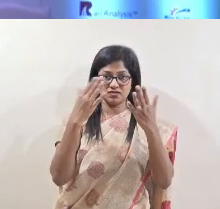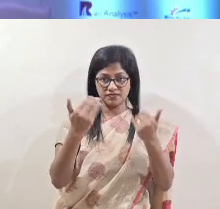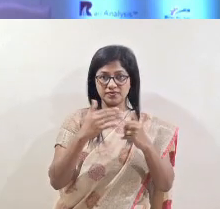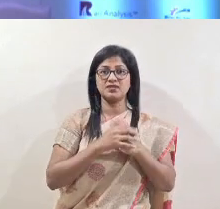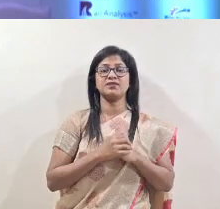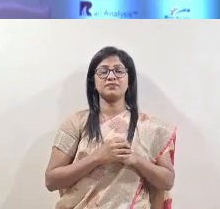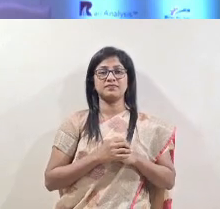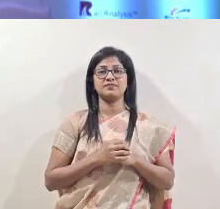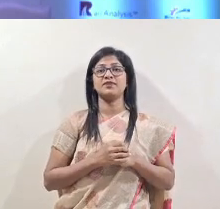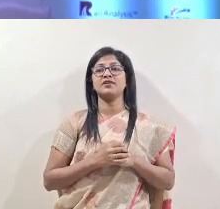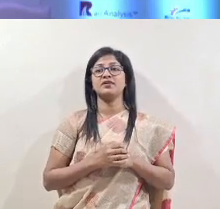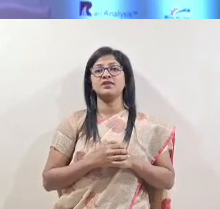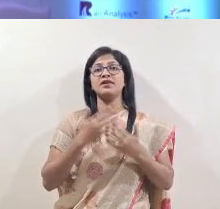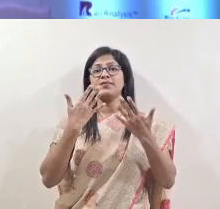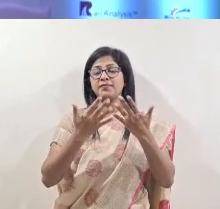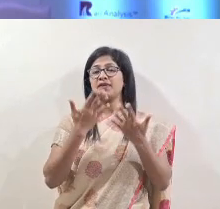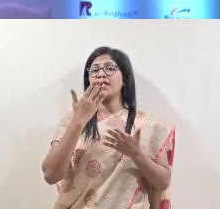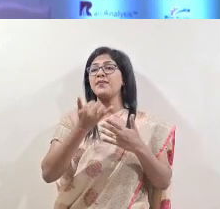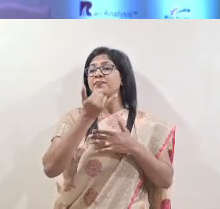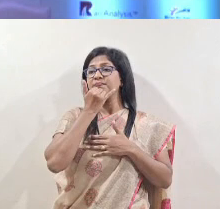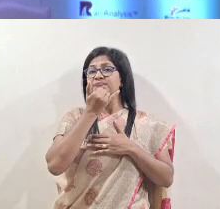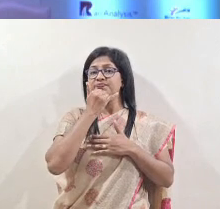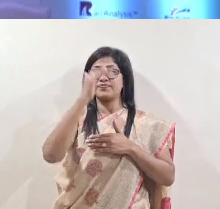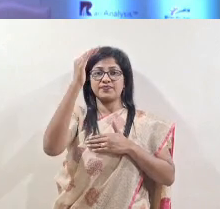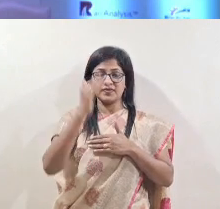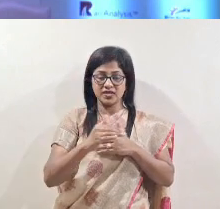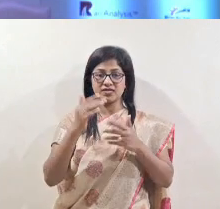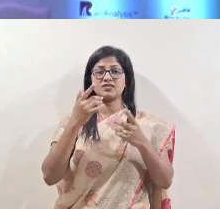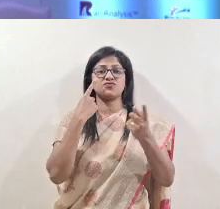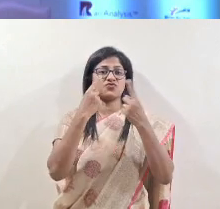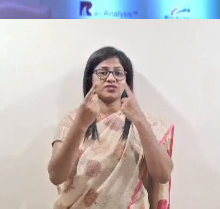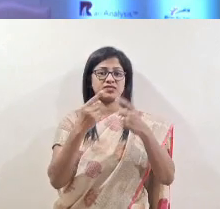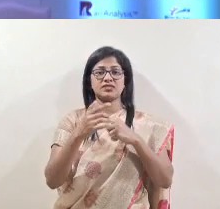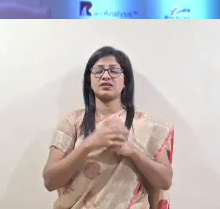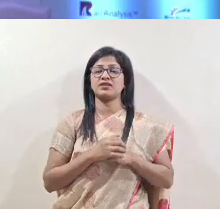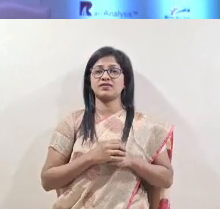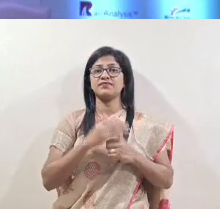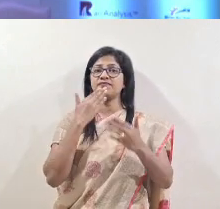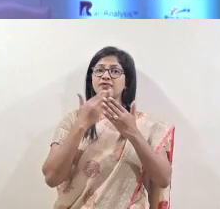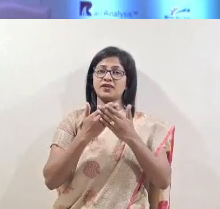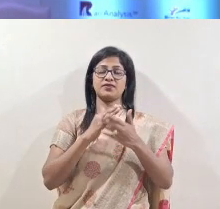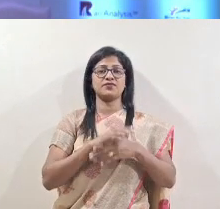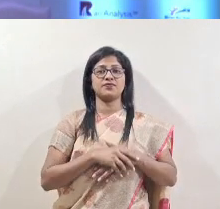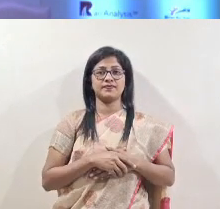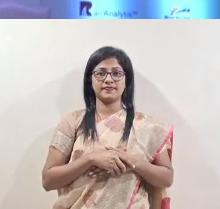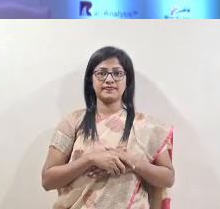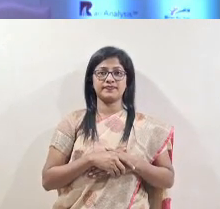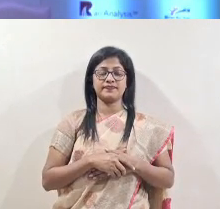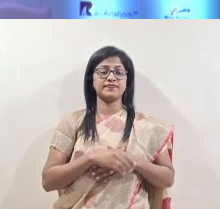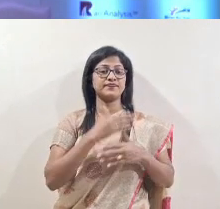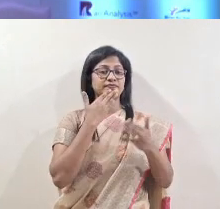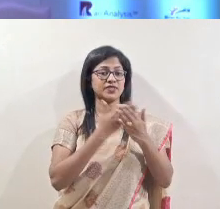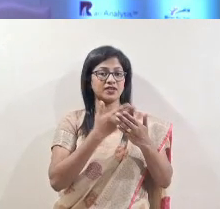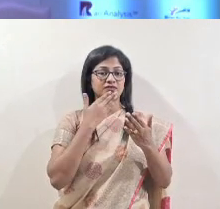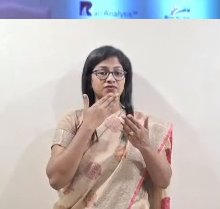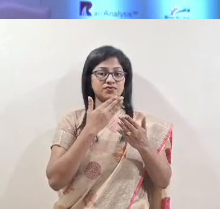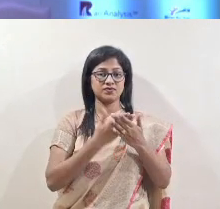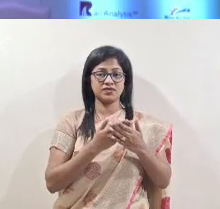like minimizing the error for the simulations. Thank you. Thank you. Thank